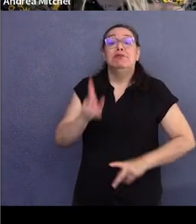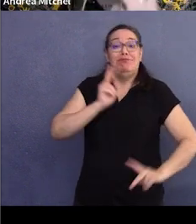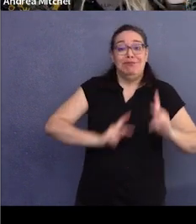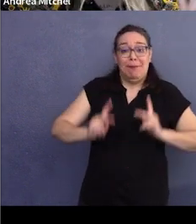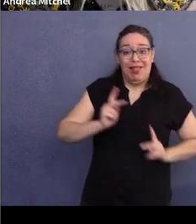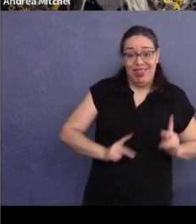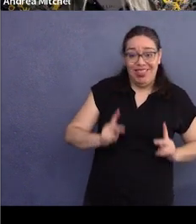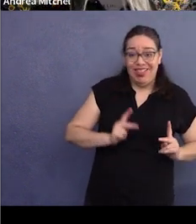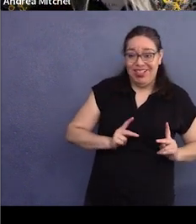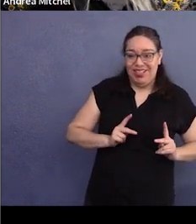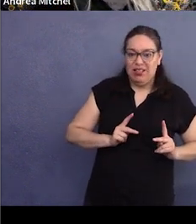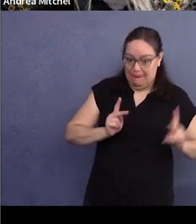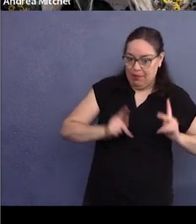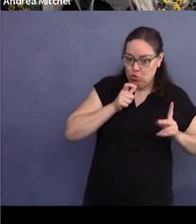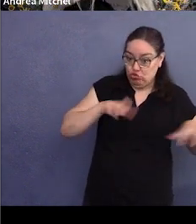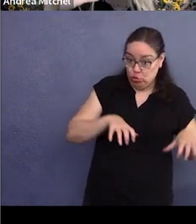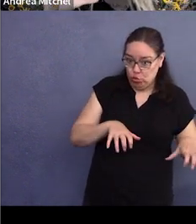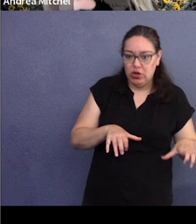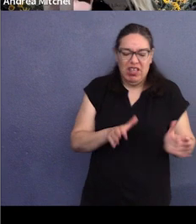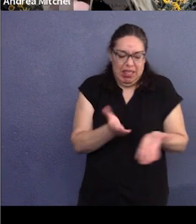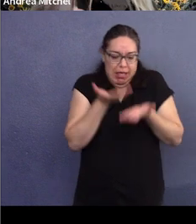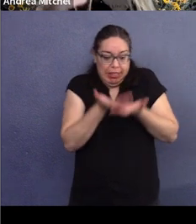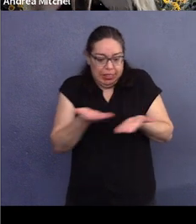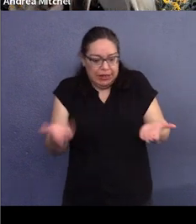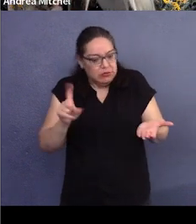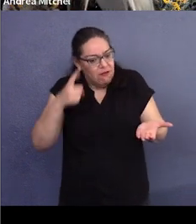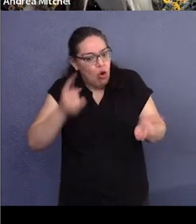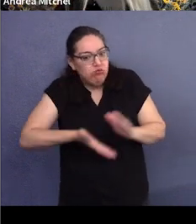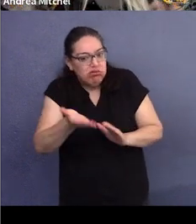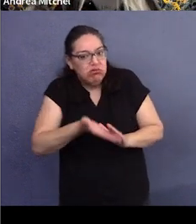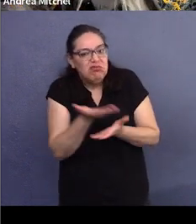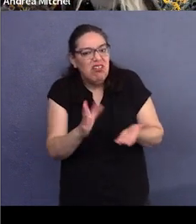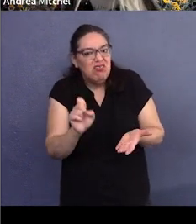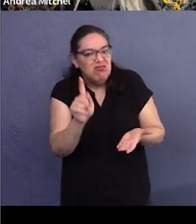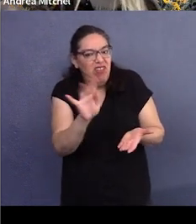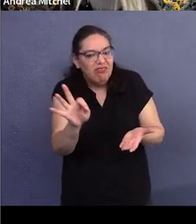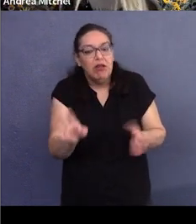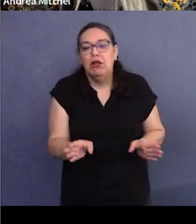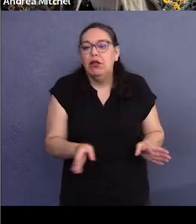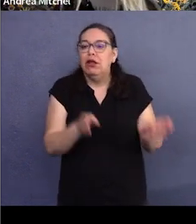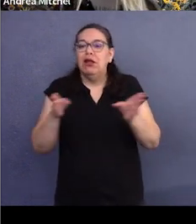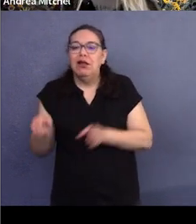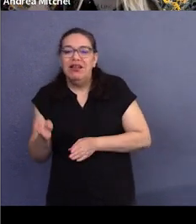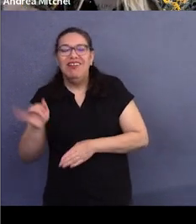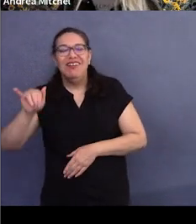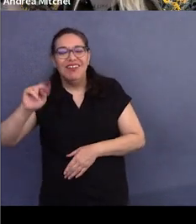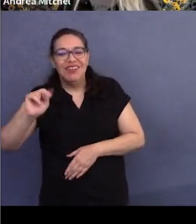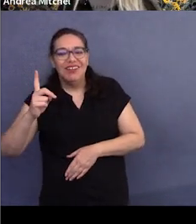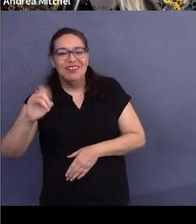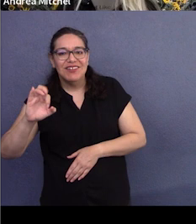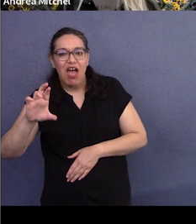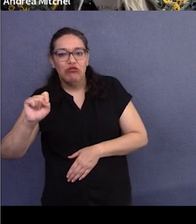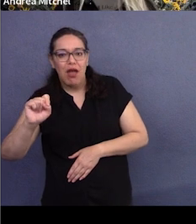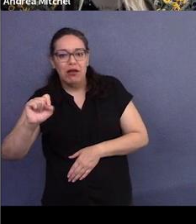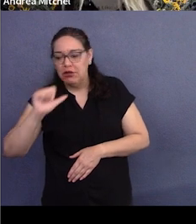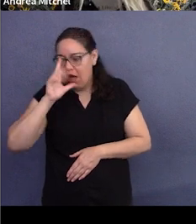people that do things that you need to run the program, stuff. And then, like I talked about, this indirect, these other